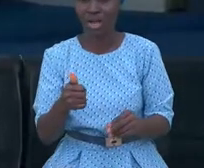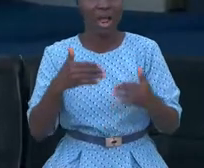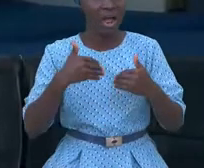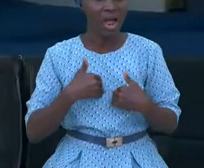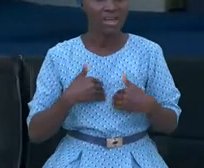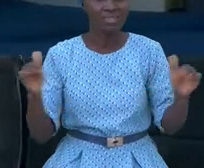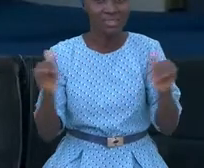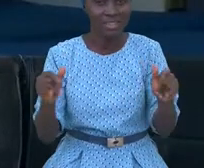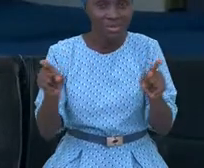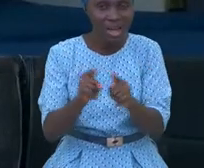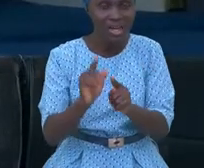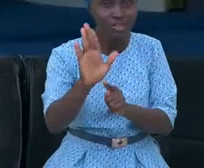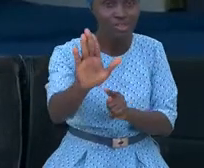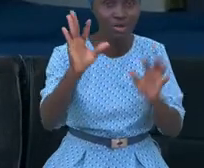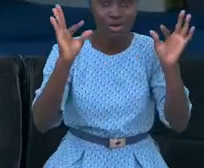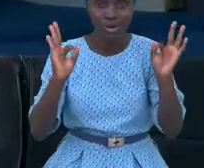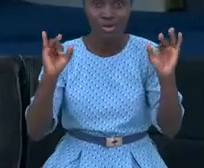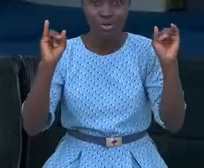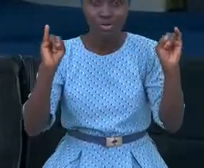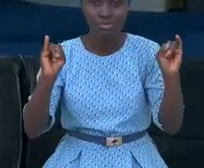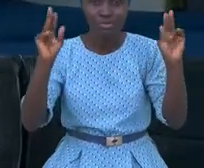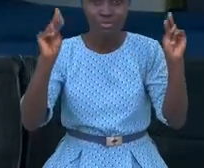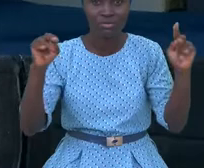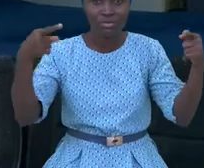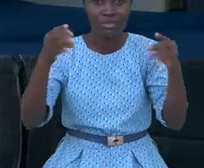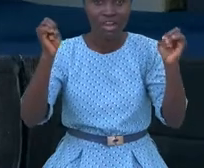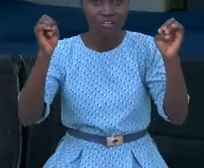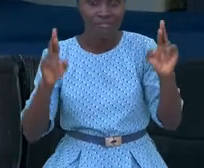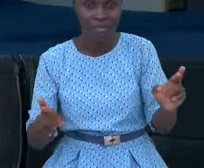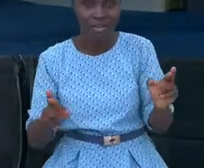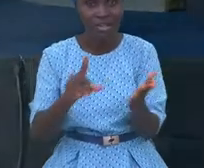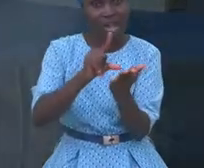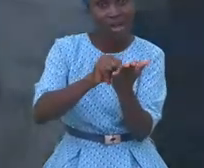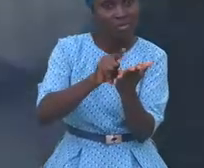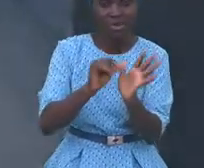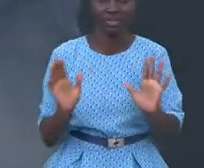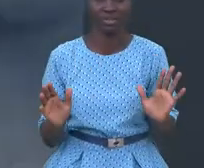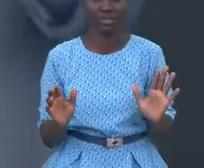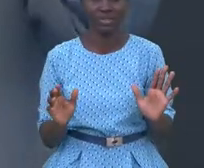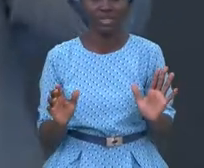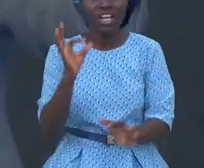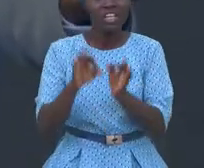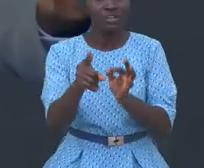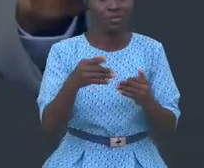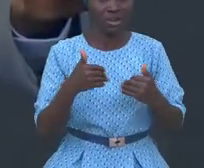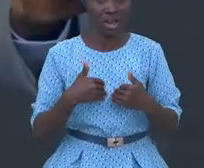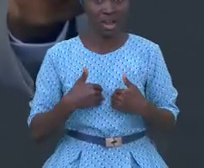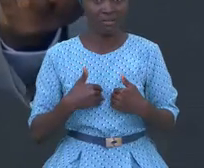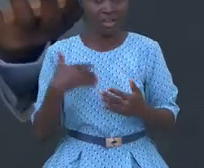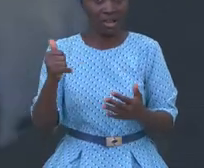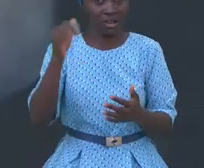fingerprints. Nobody on earth has your fingerprints. If you have a